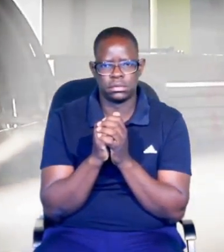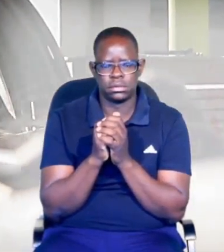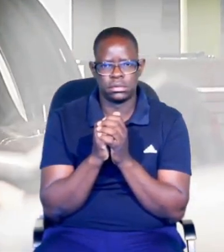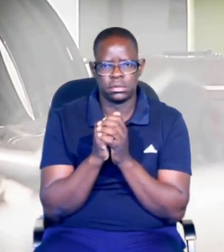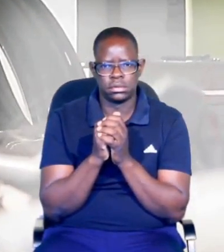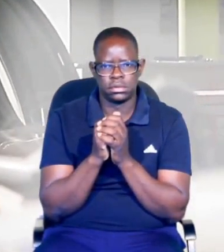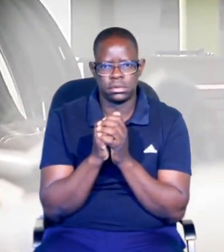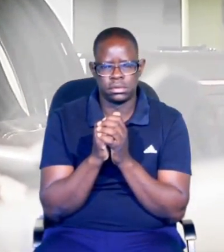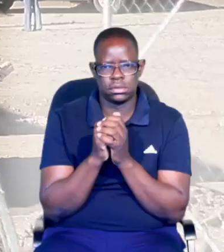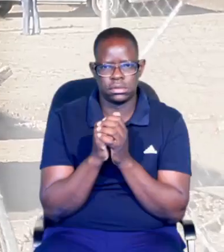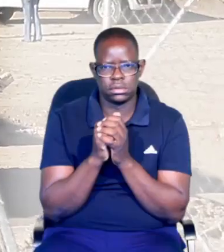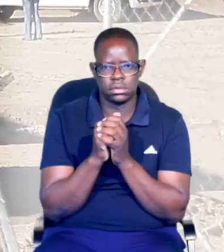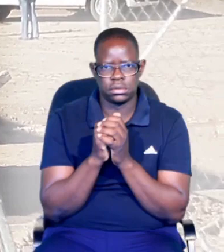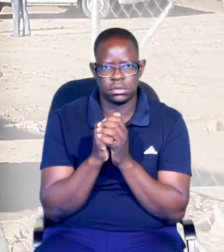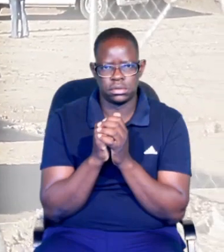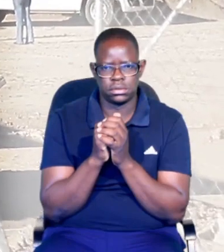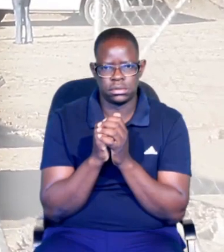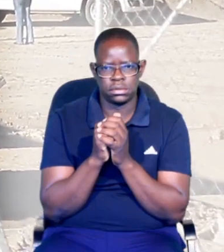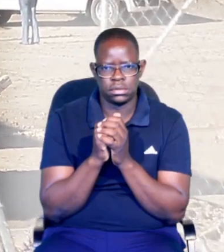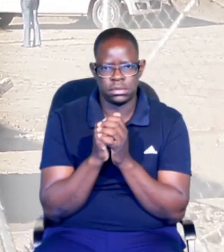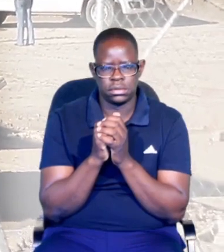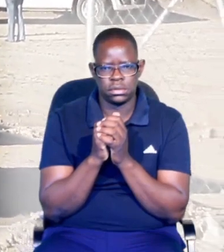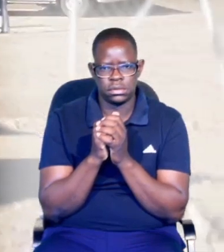just that they will just.